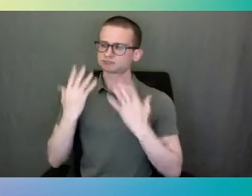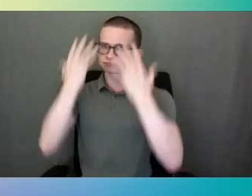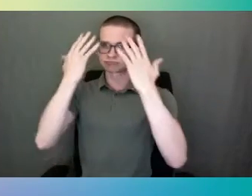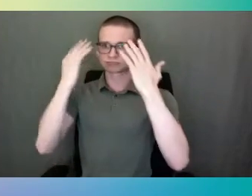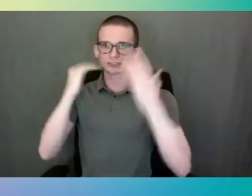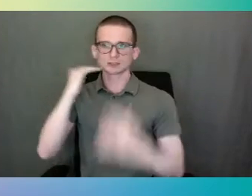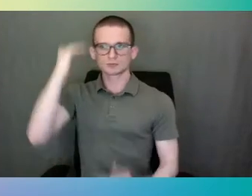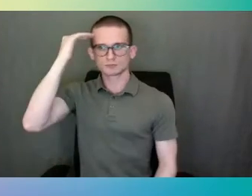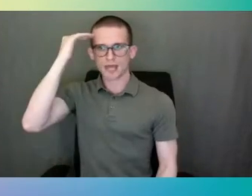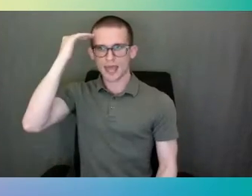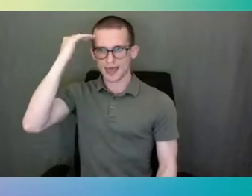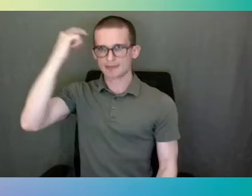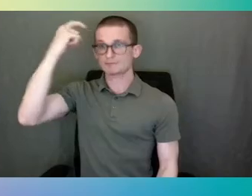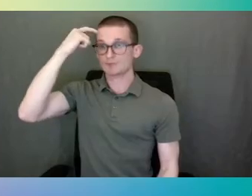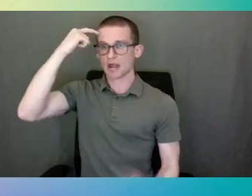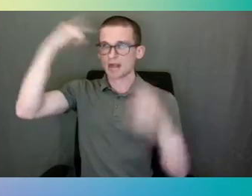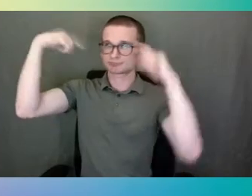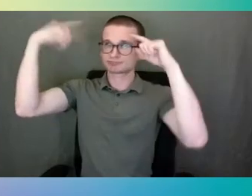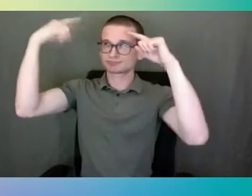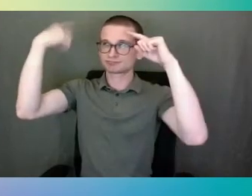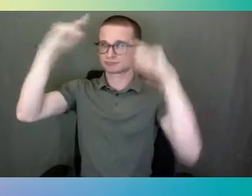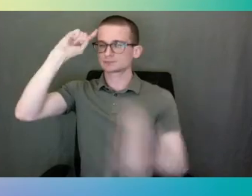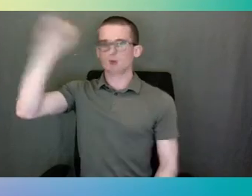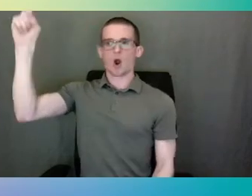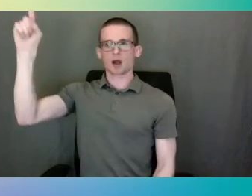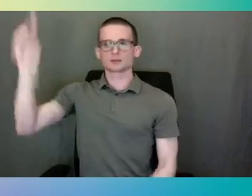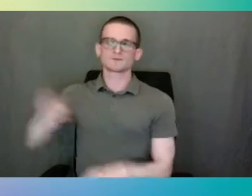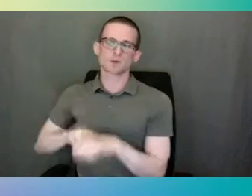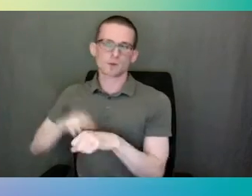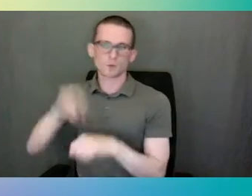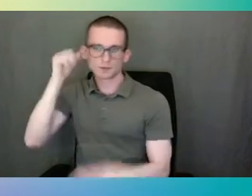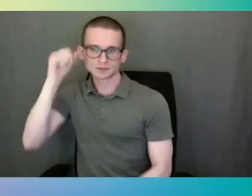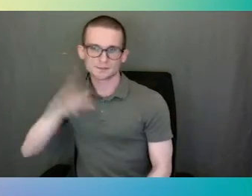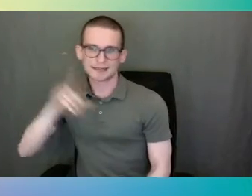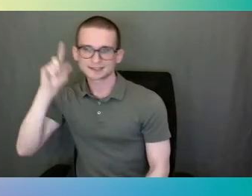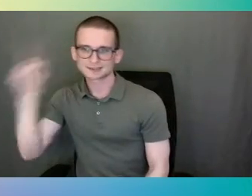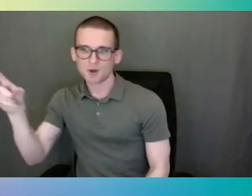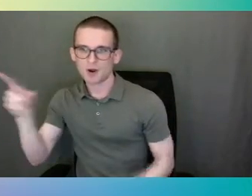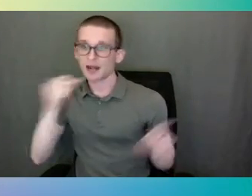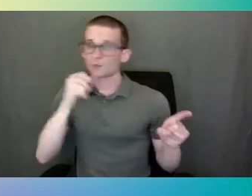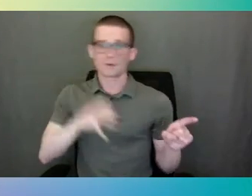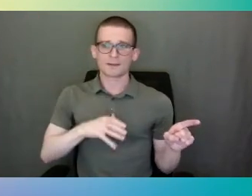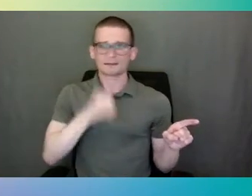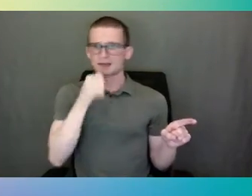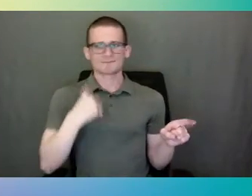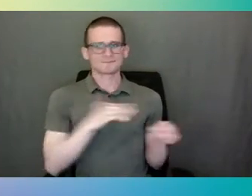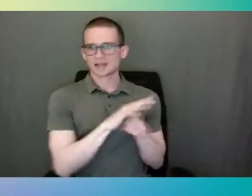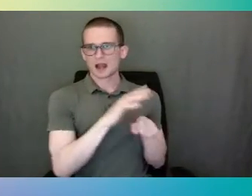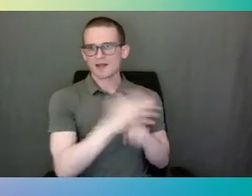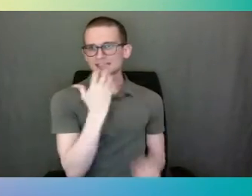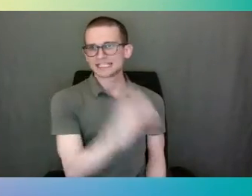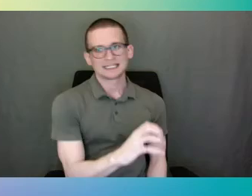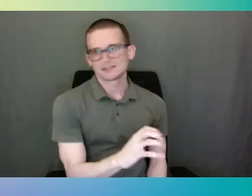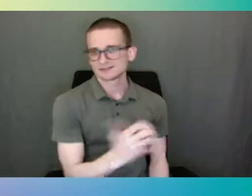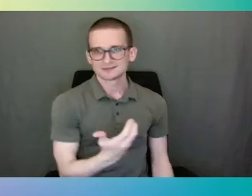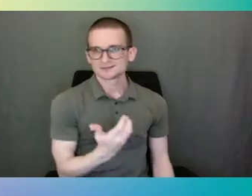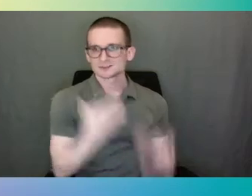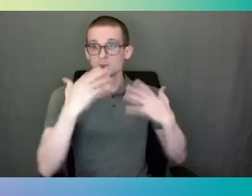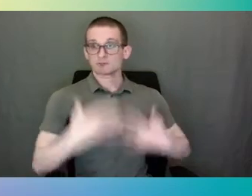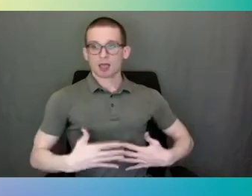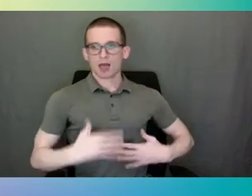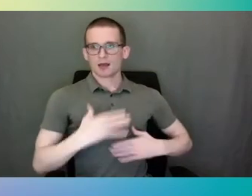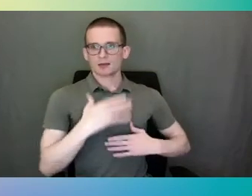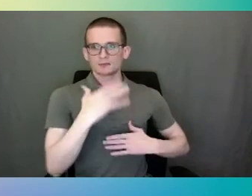him smart. And the women just did not have the heat of the body to do that. So the blood could not push up and